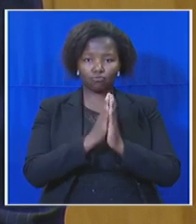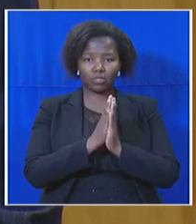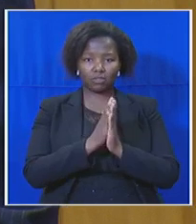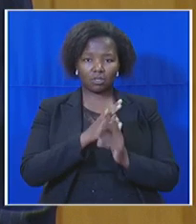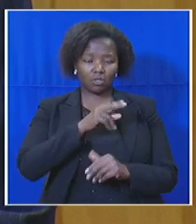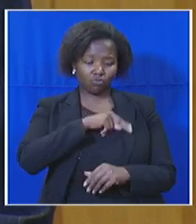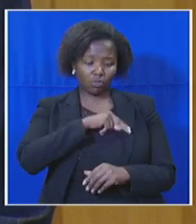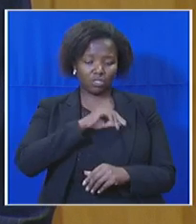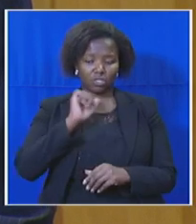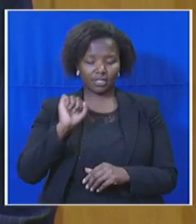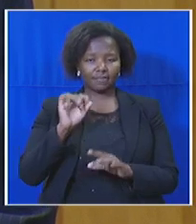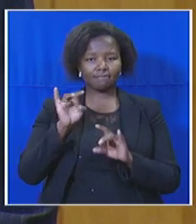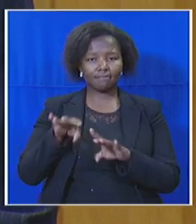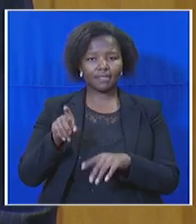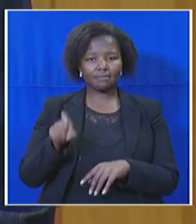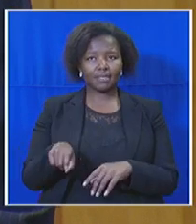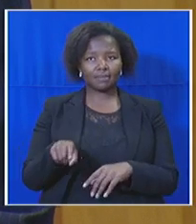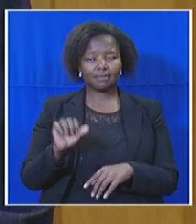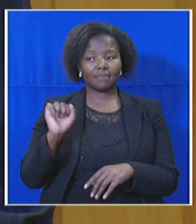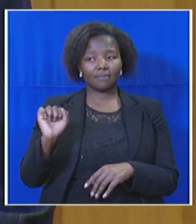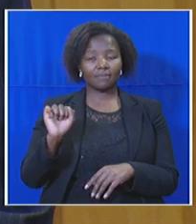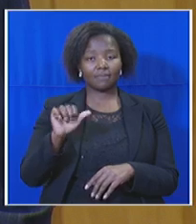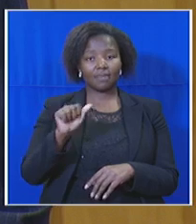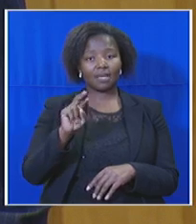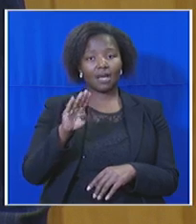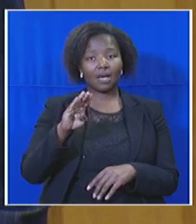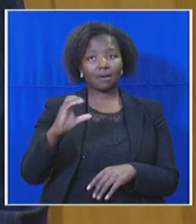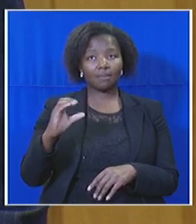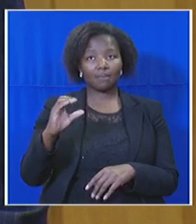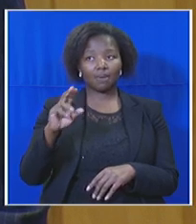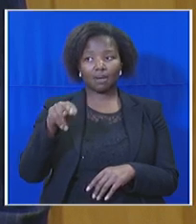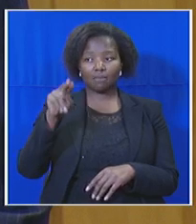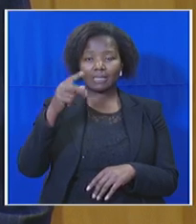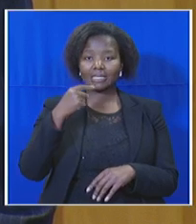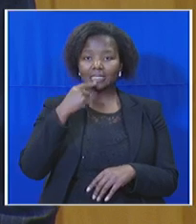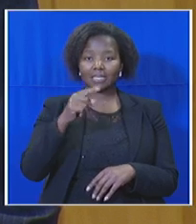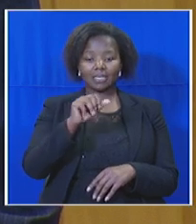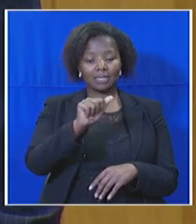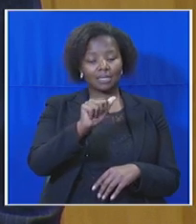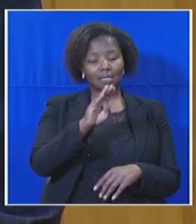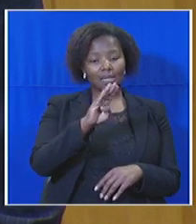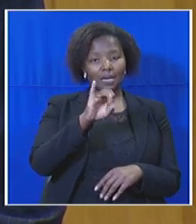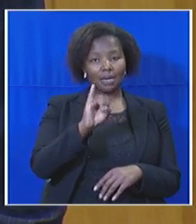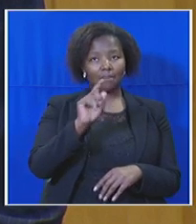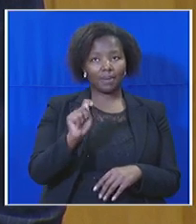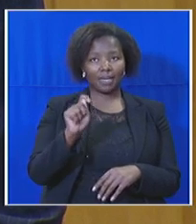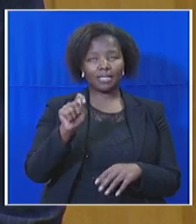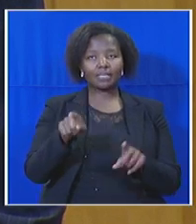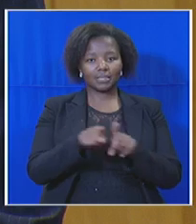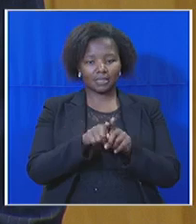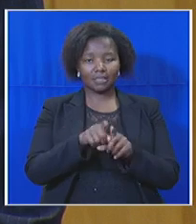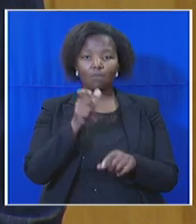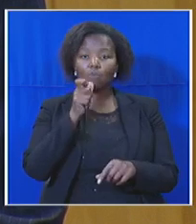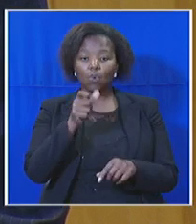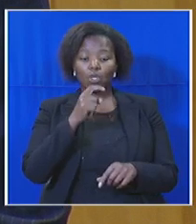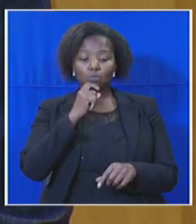The North Sudanese Arabic word for black person, abid, is the same word that they use for slave.